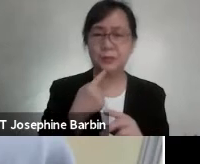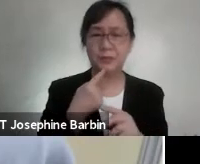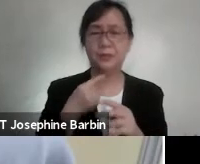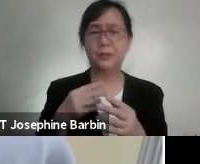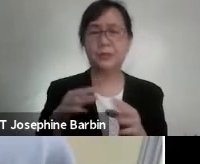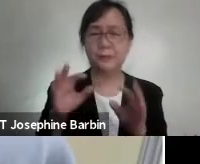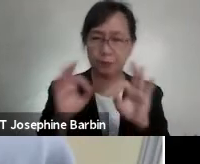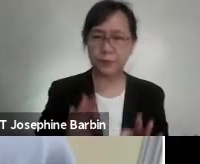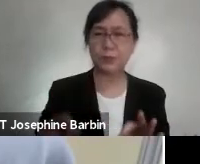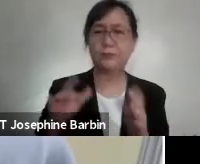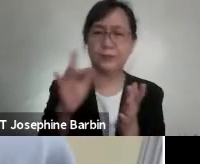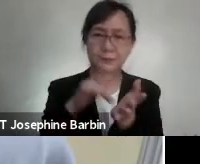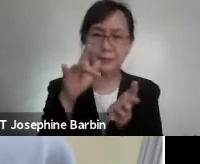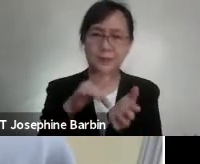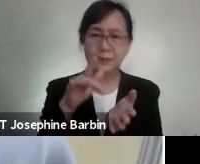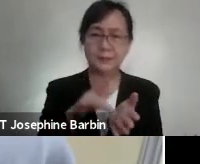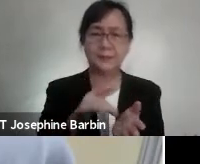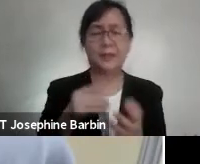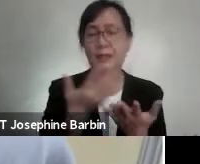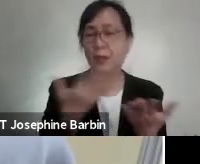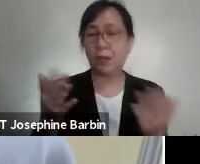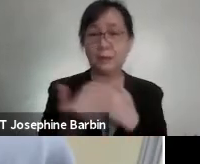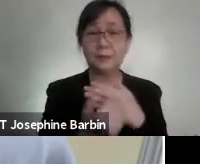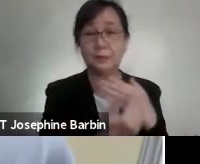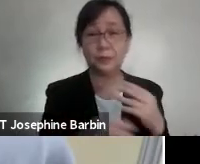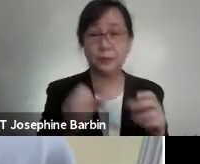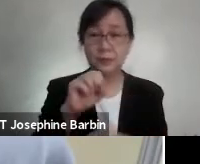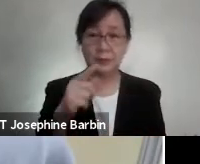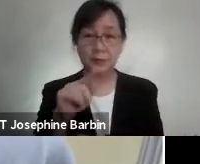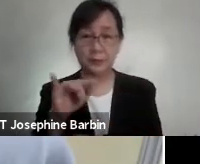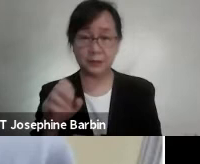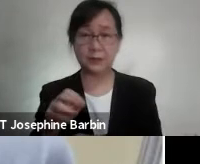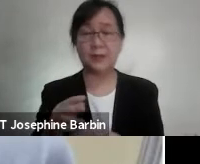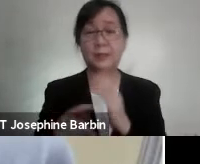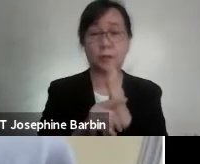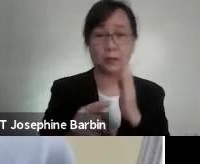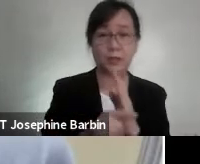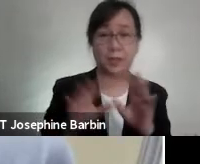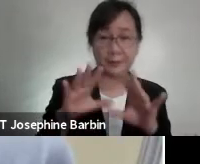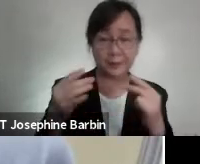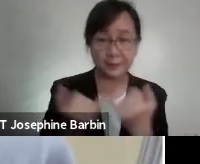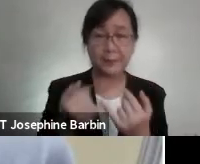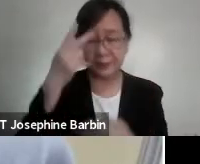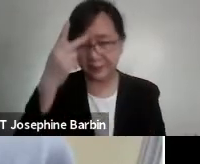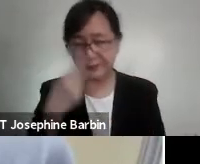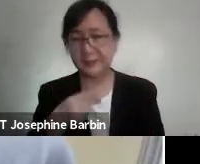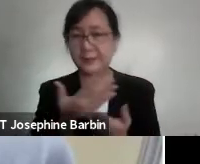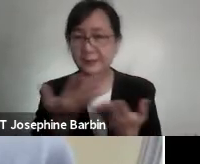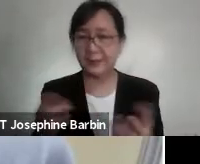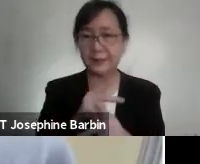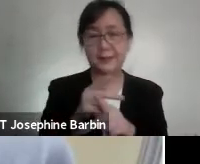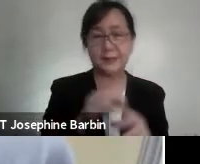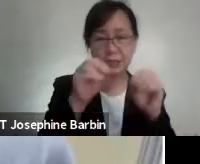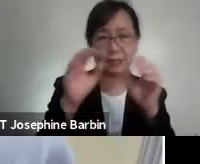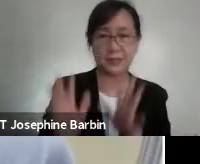of exploitation. And they're calling on states, on technology companies, on parents and carers, on teachers,